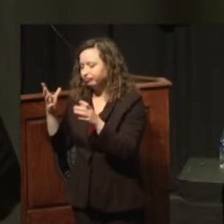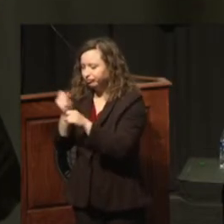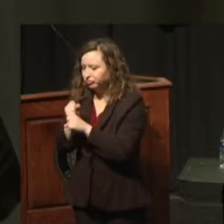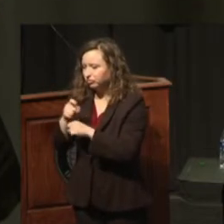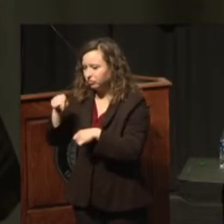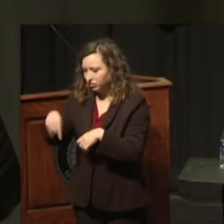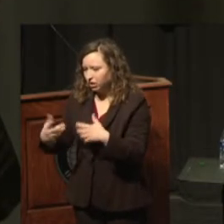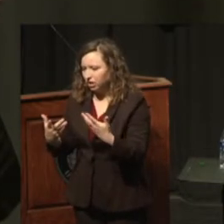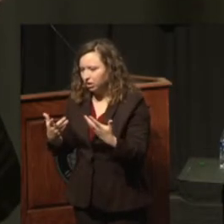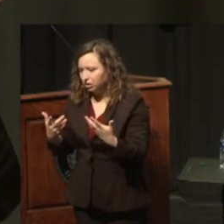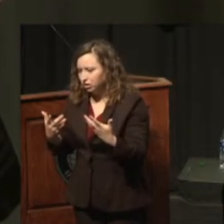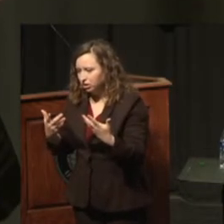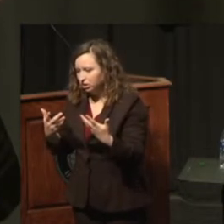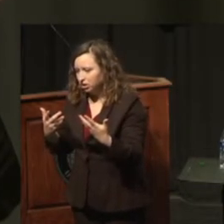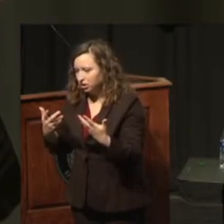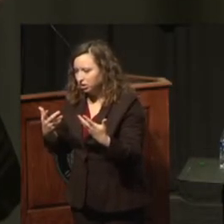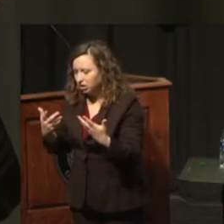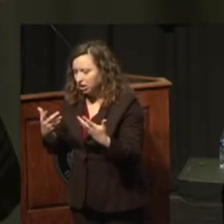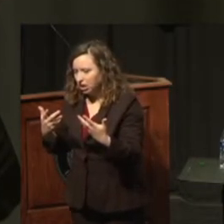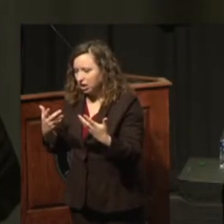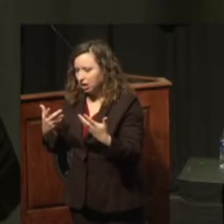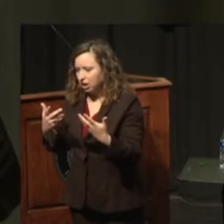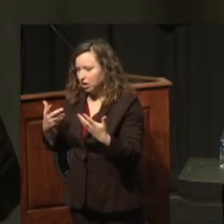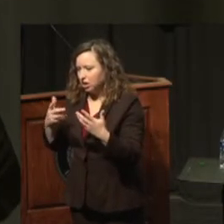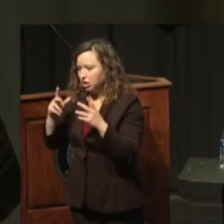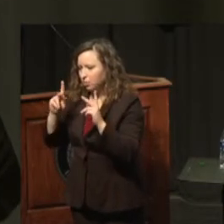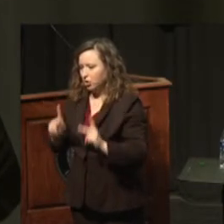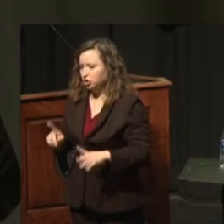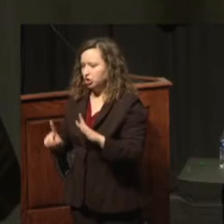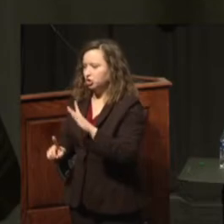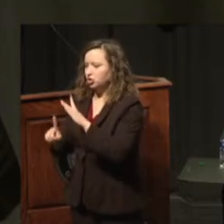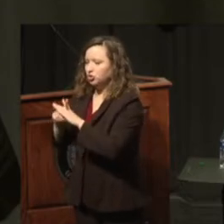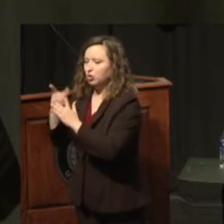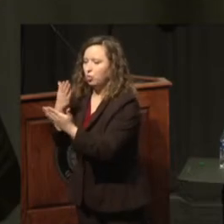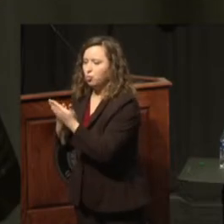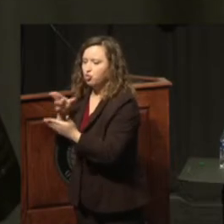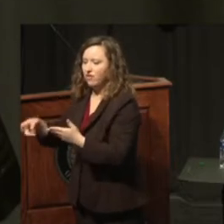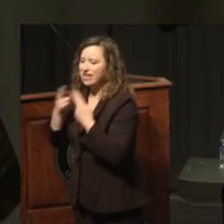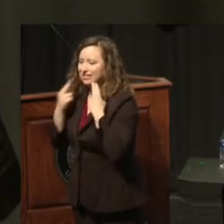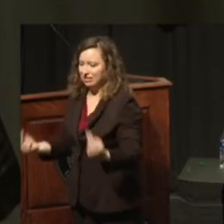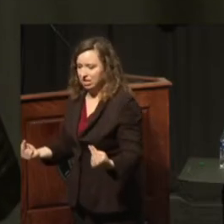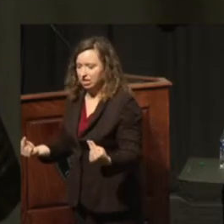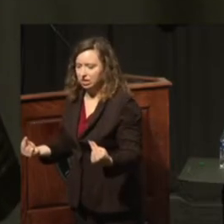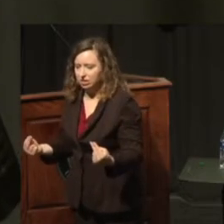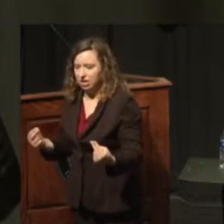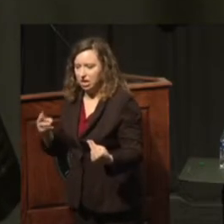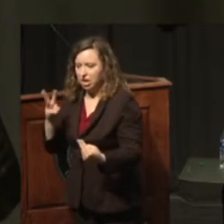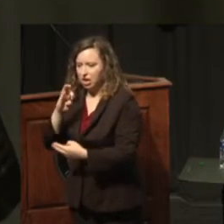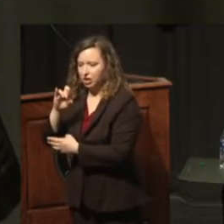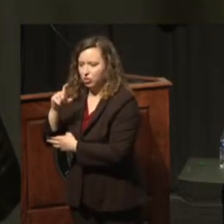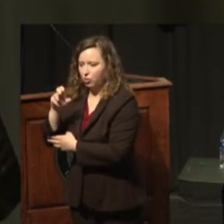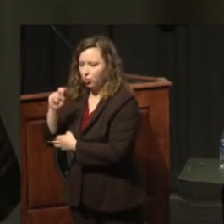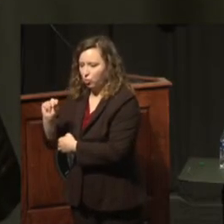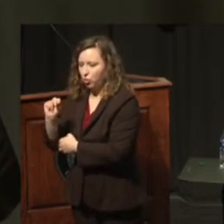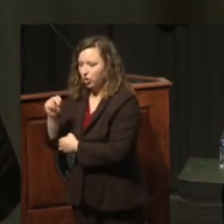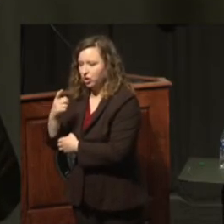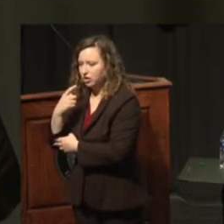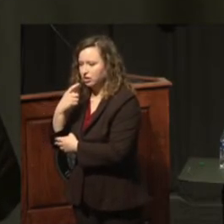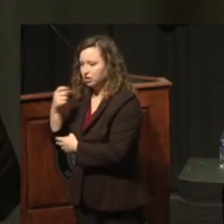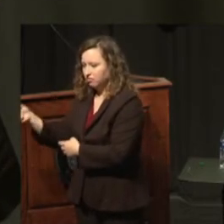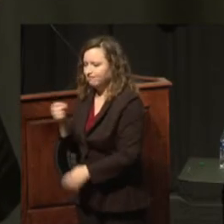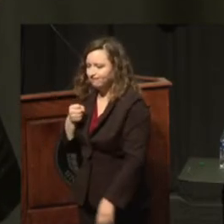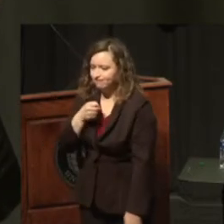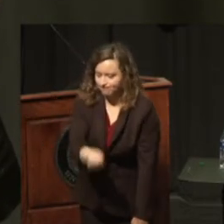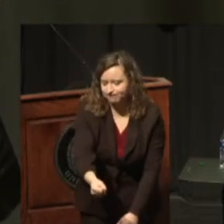movie. Somebody shows up who can prove he's innocent. The warden throws Andy in the hole, and so he won't